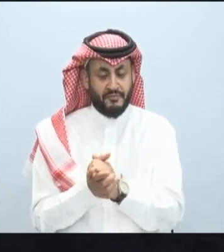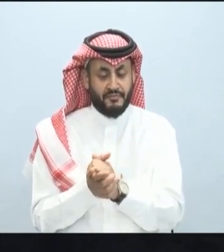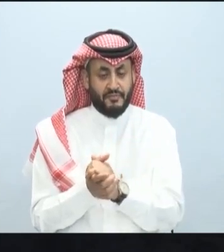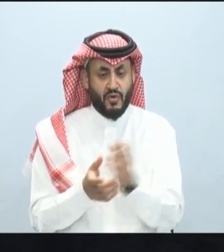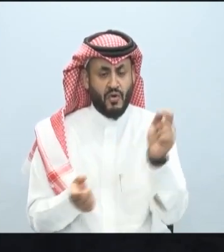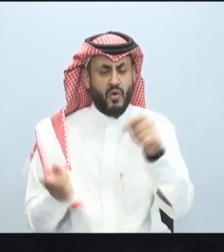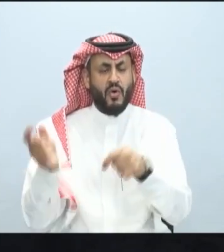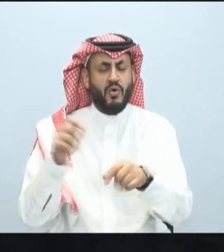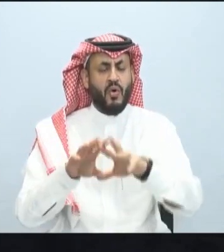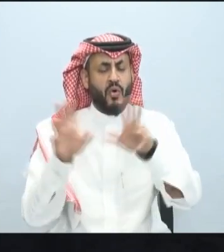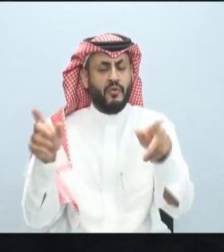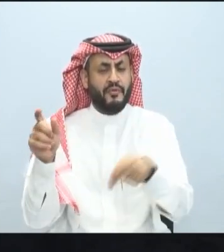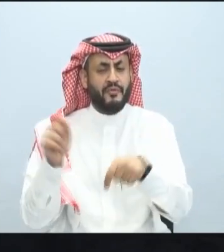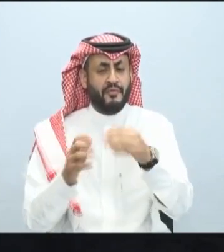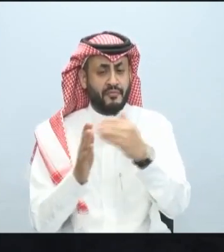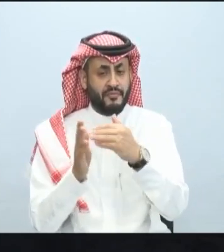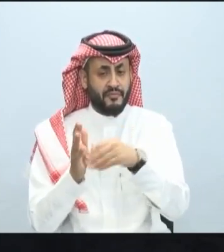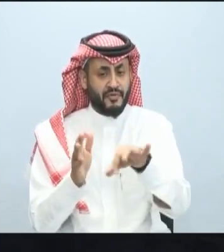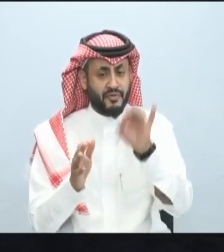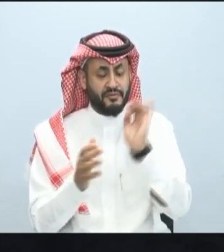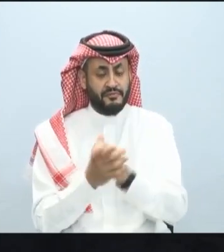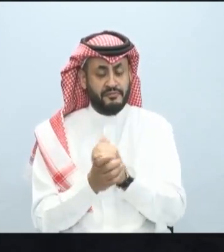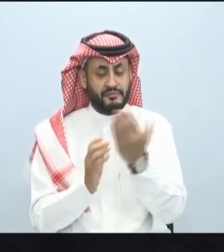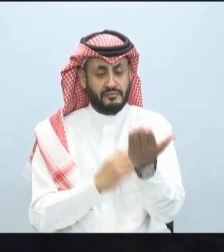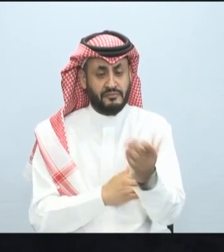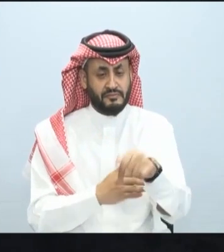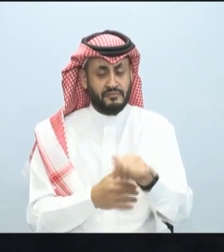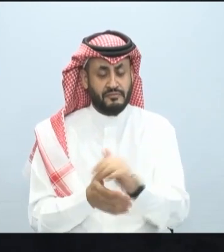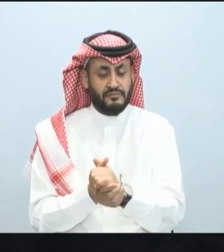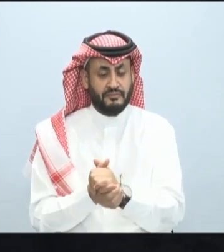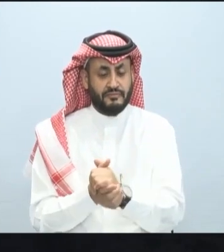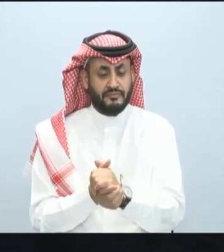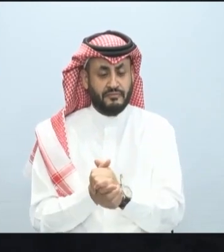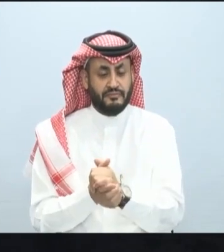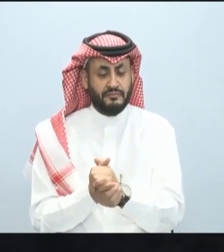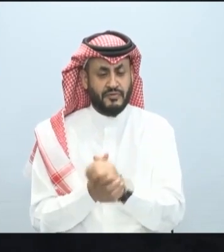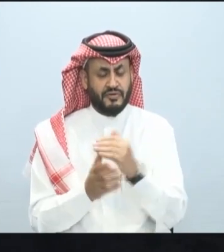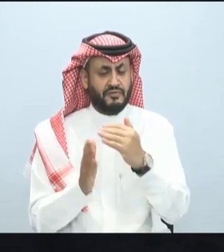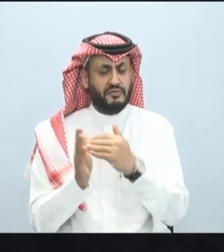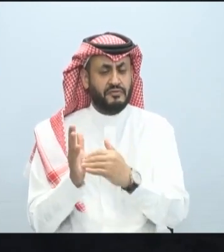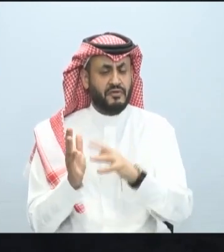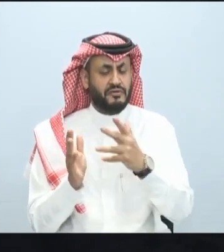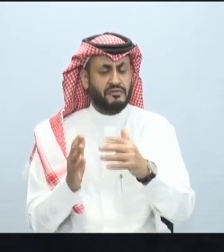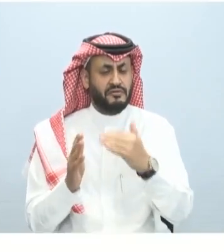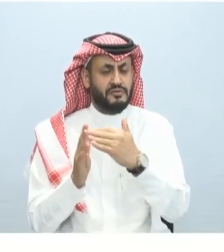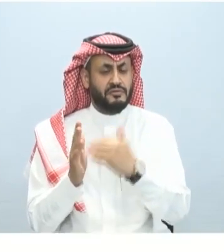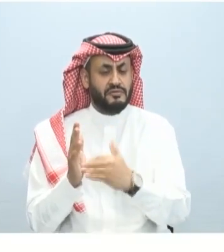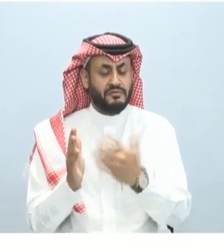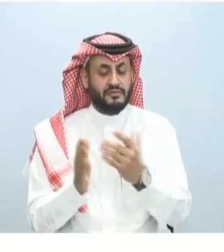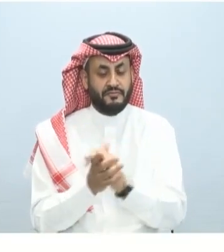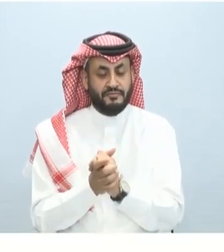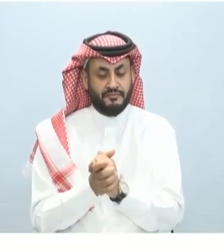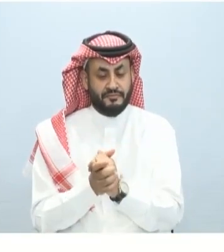apply all of these parts that I chose in the essay. Of course, we are going to see how and how to organize.